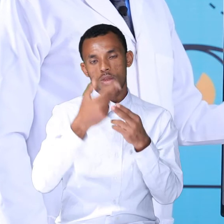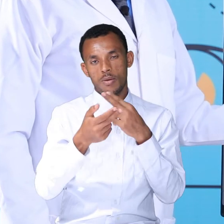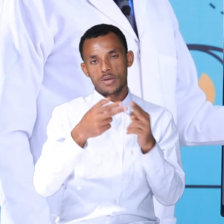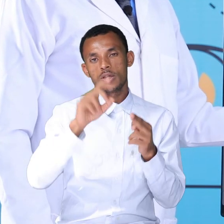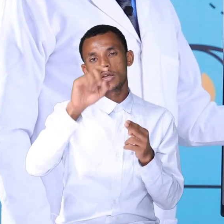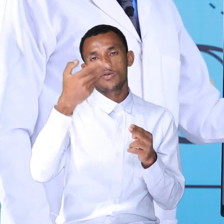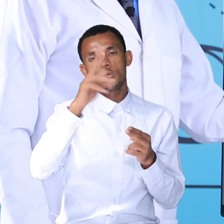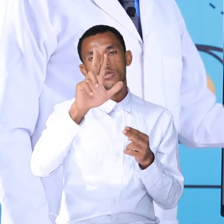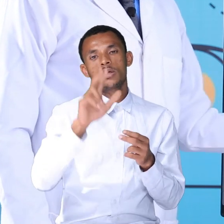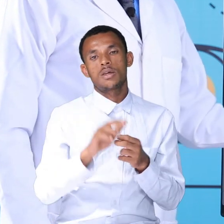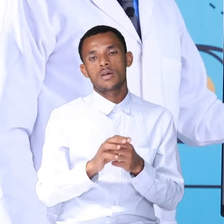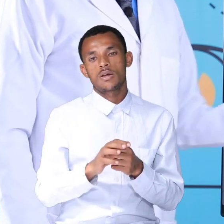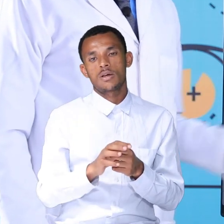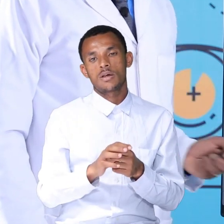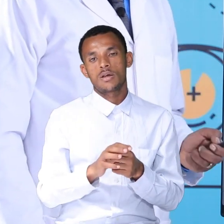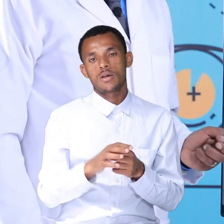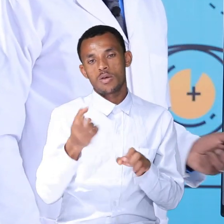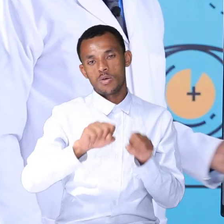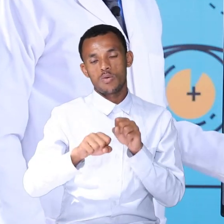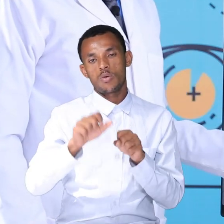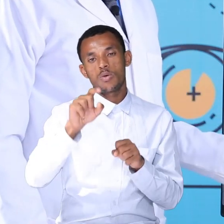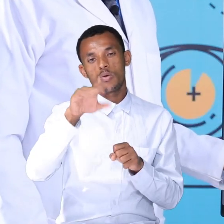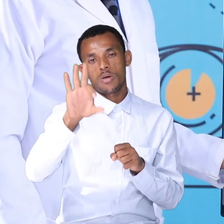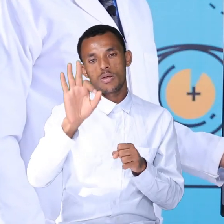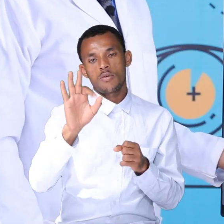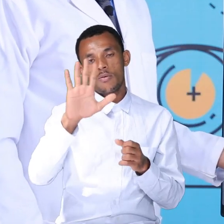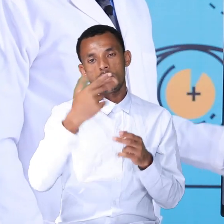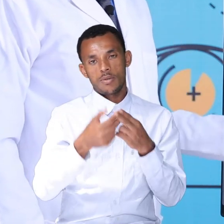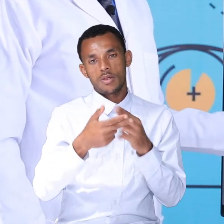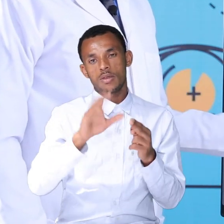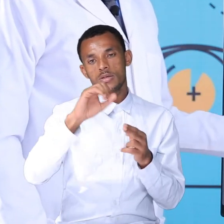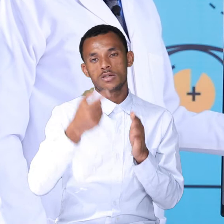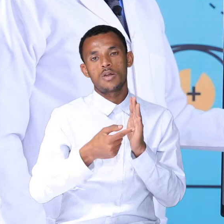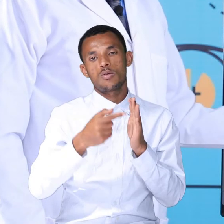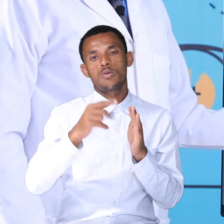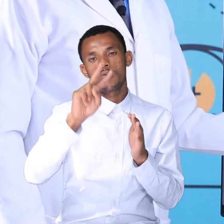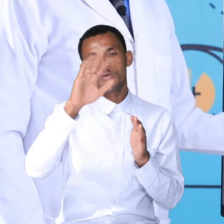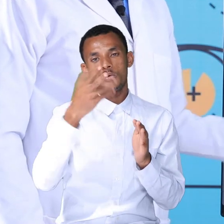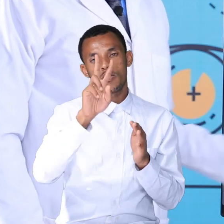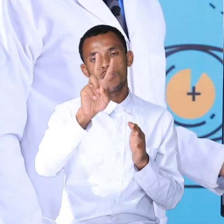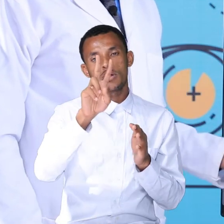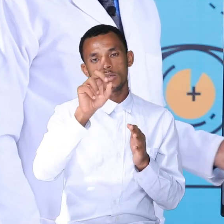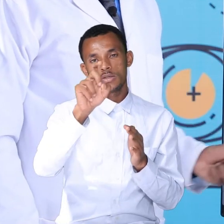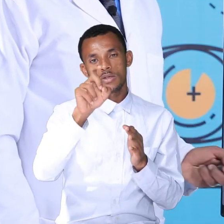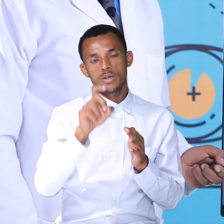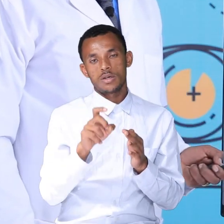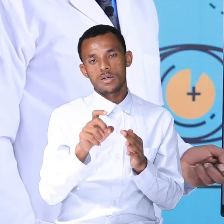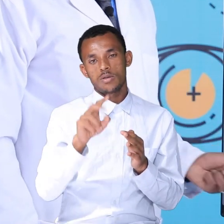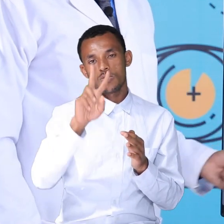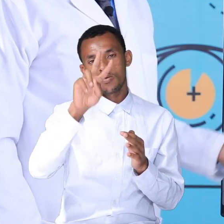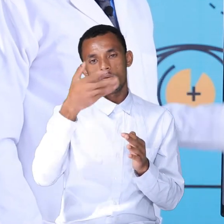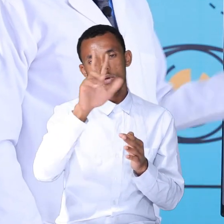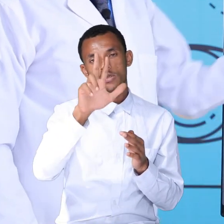of twice x over 3 it will be. So you have 5 times sine of 2 over